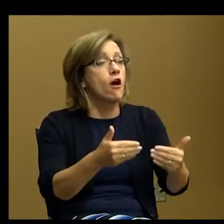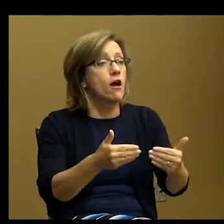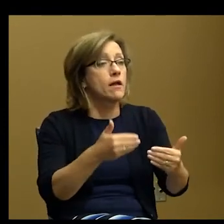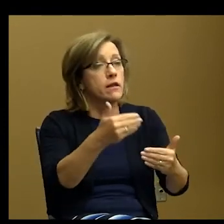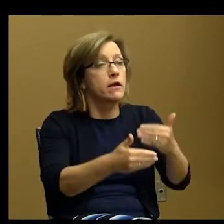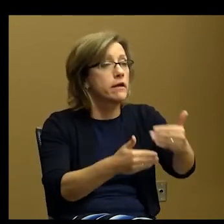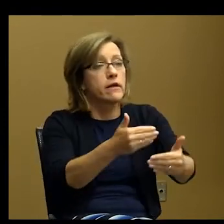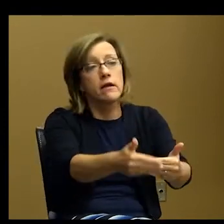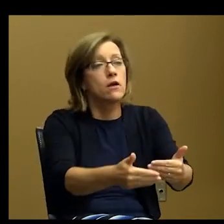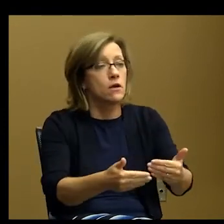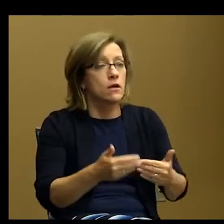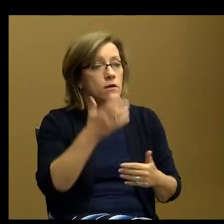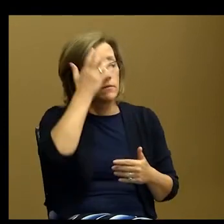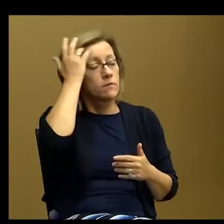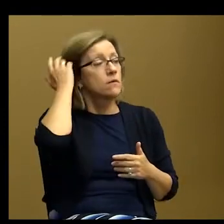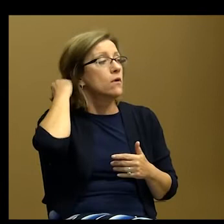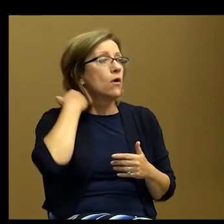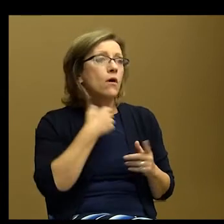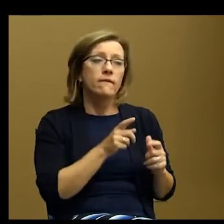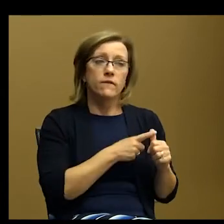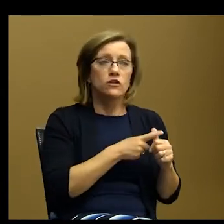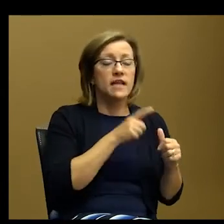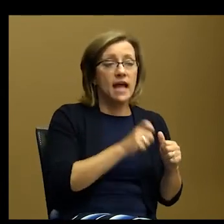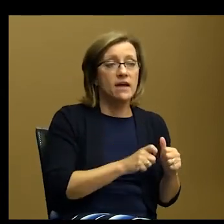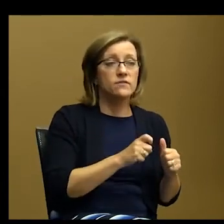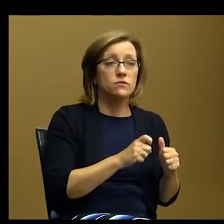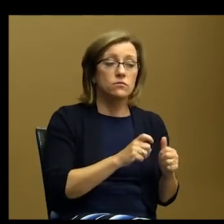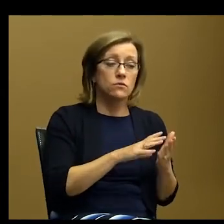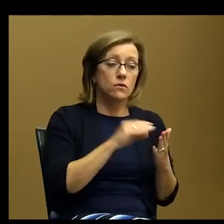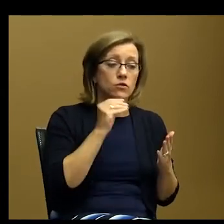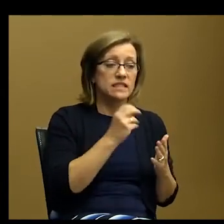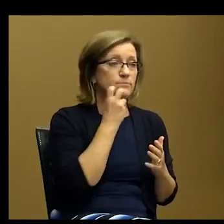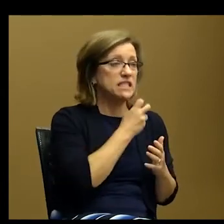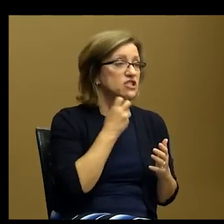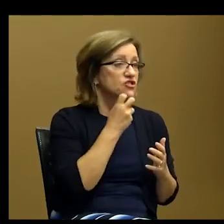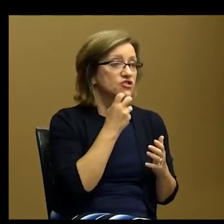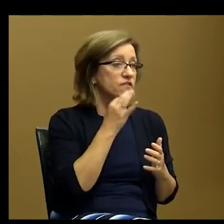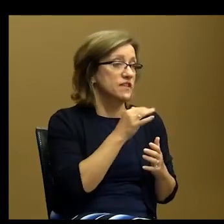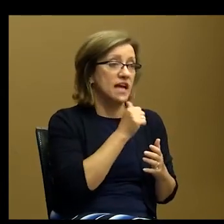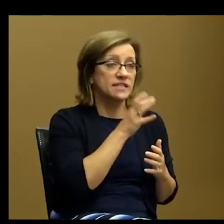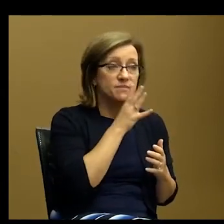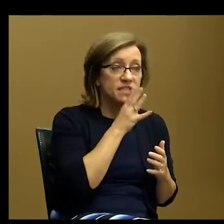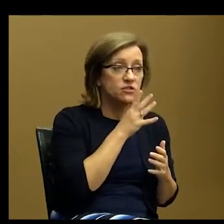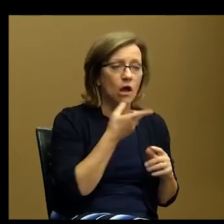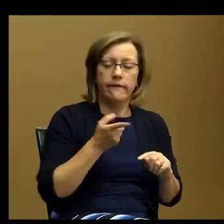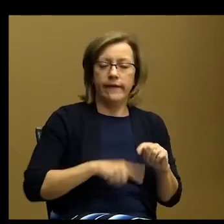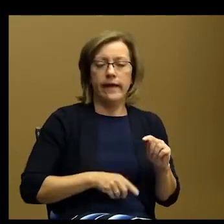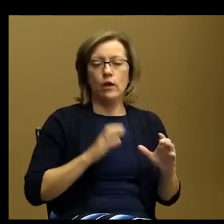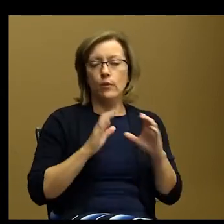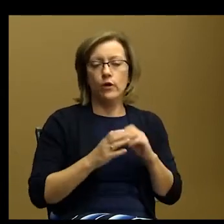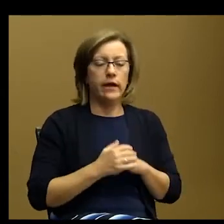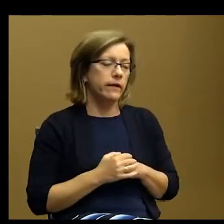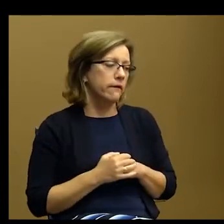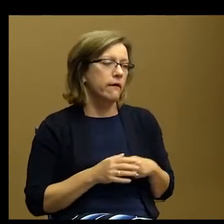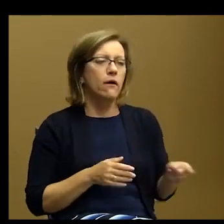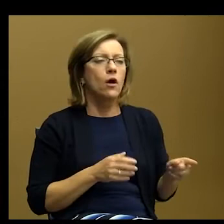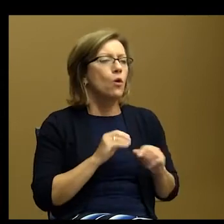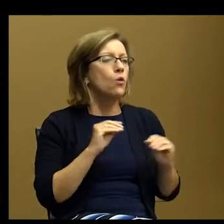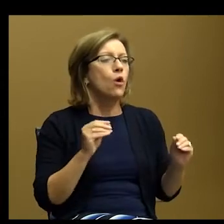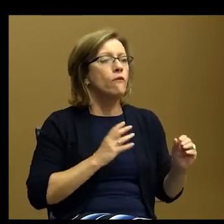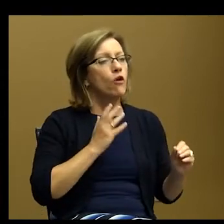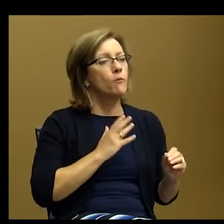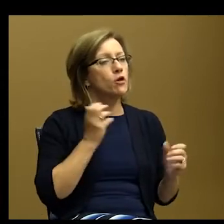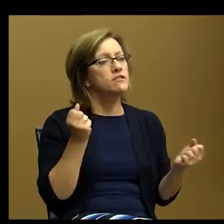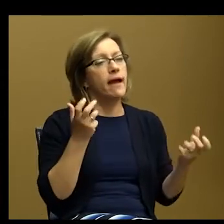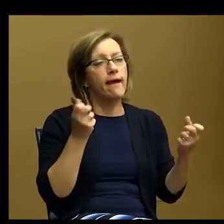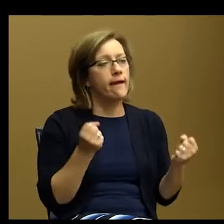is, or he has no speech so he can't communicate, or he has no formal signs, you know, all of